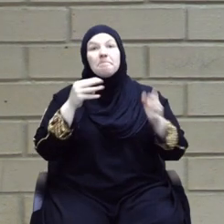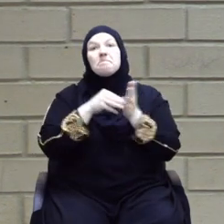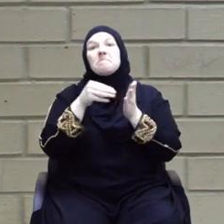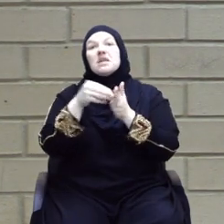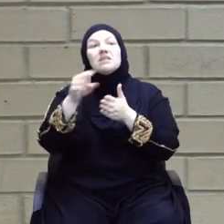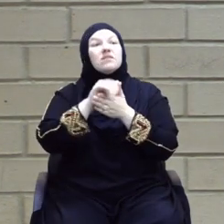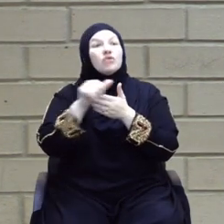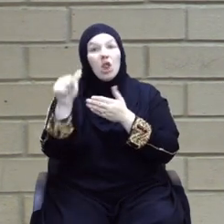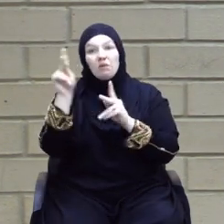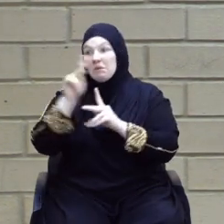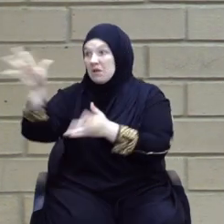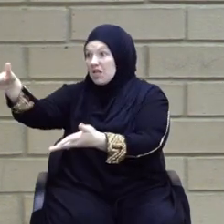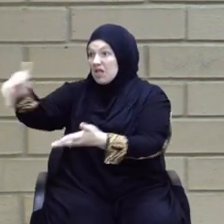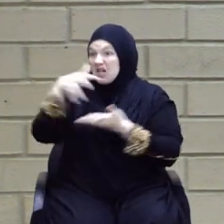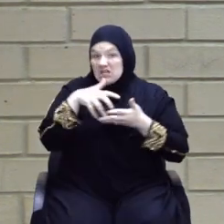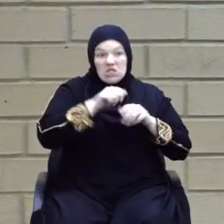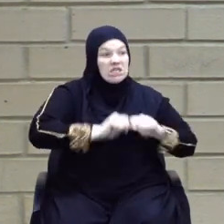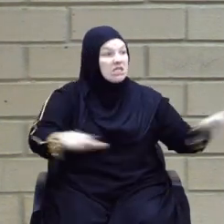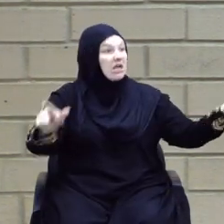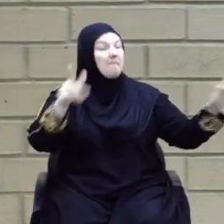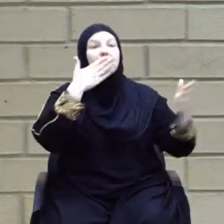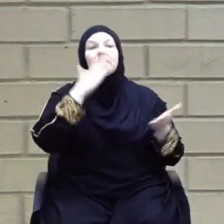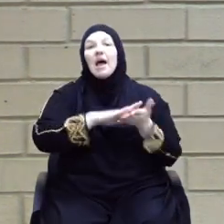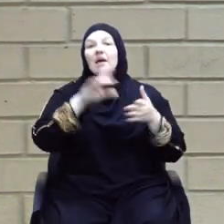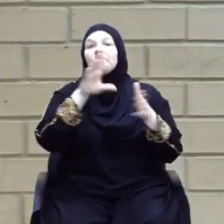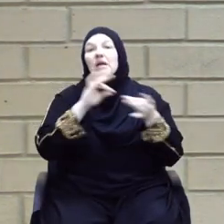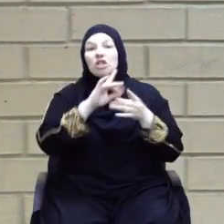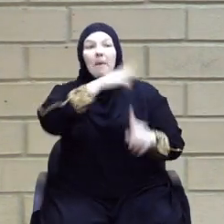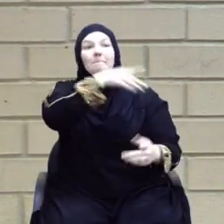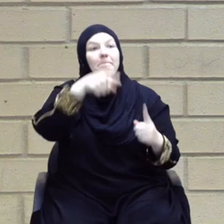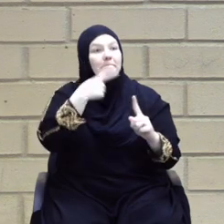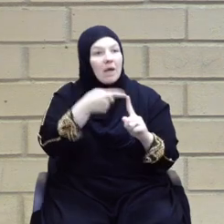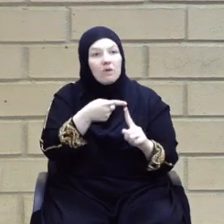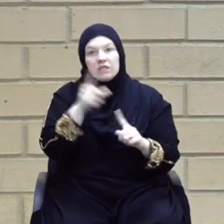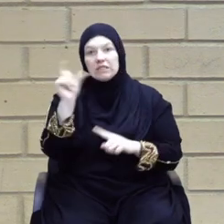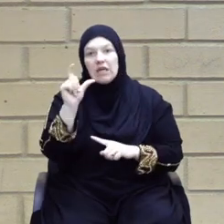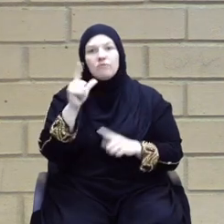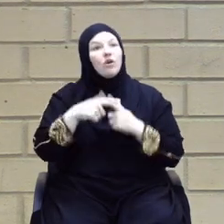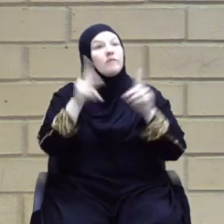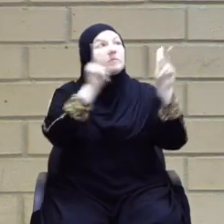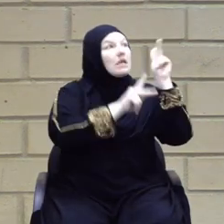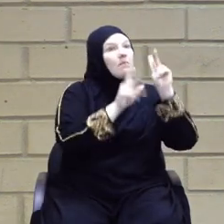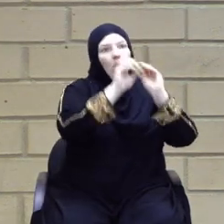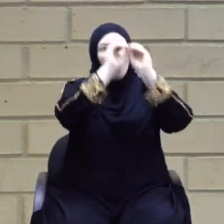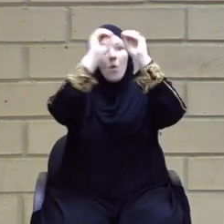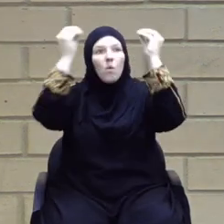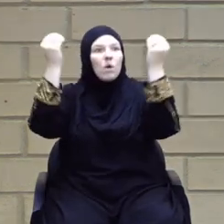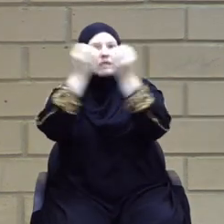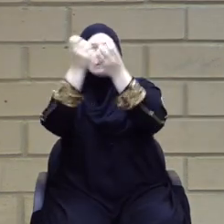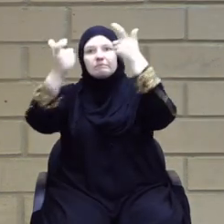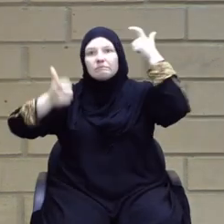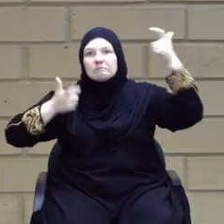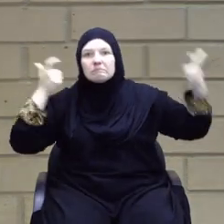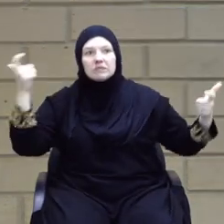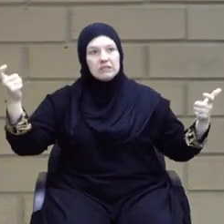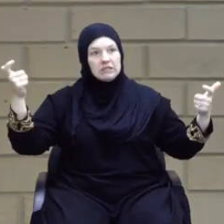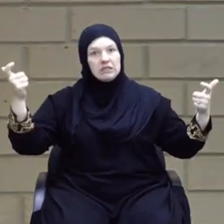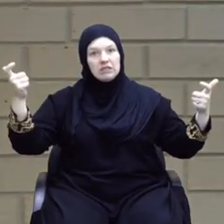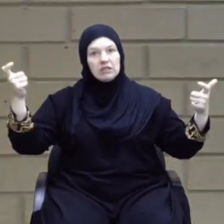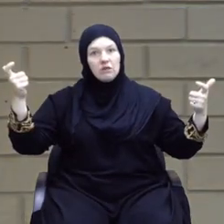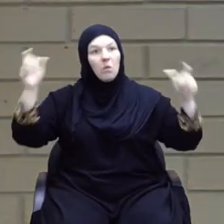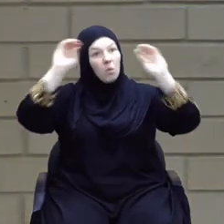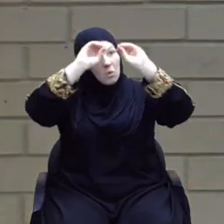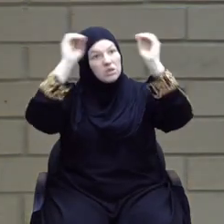year. You have people and organizations. You have trends